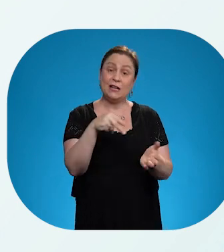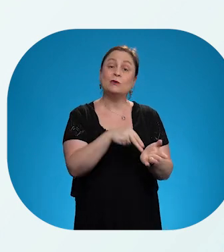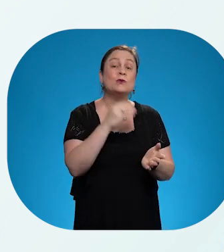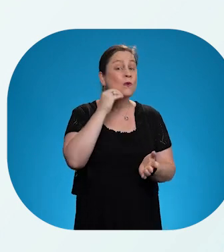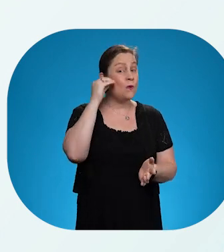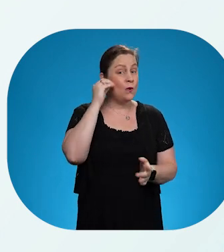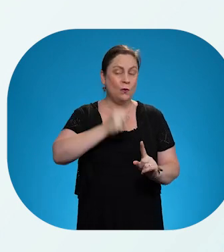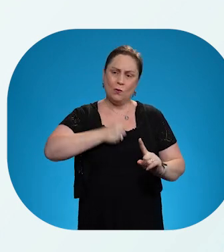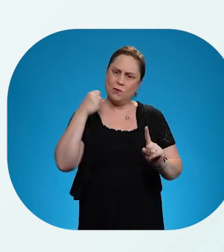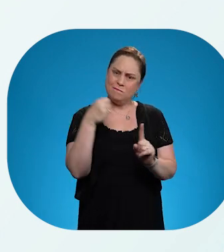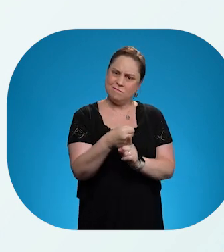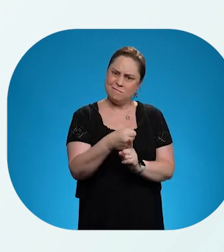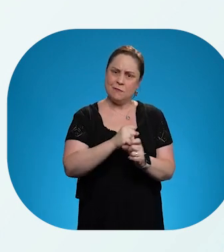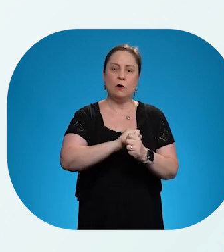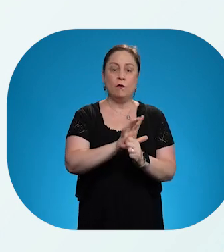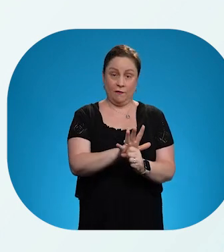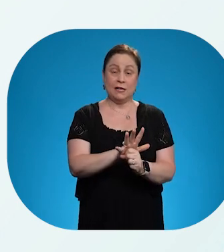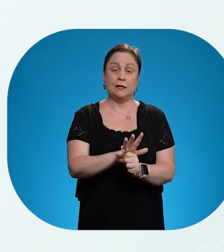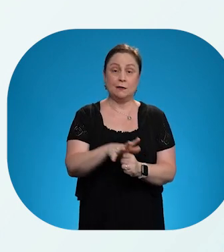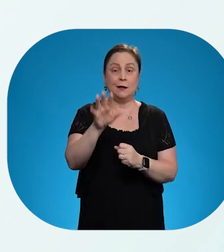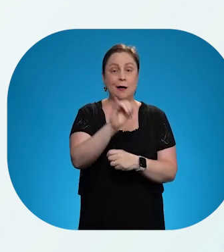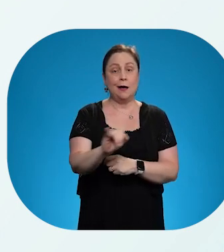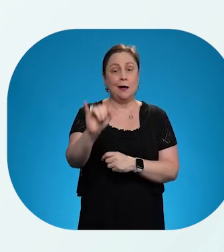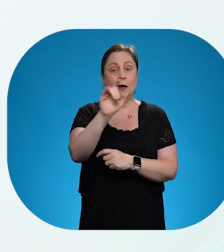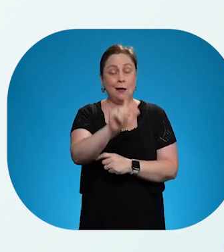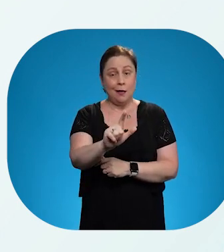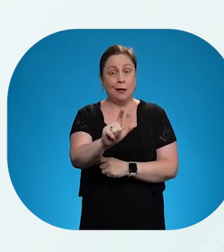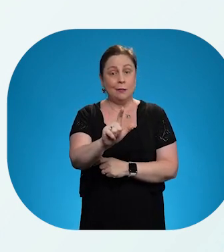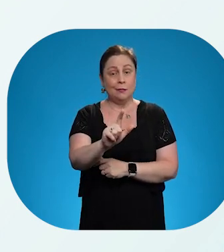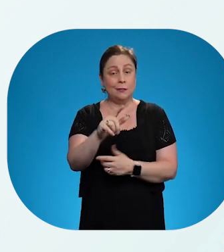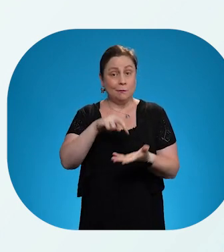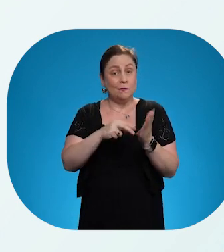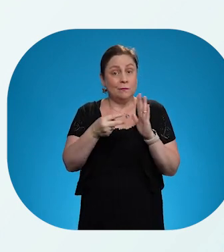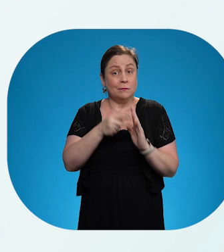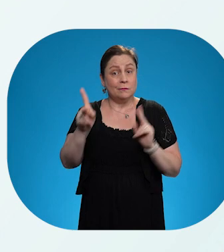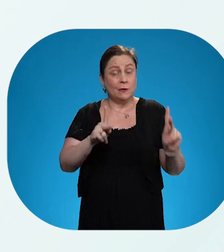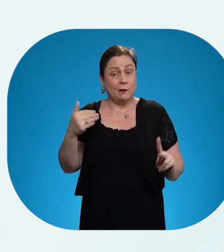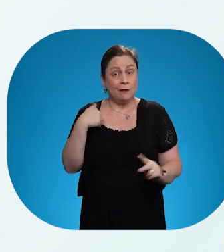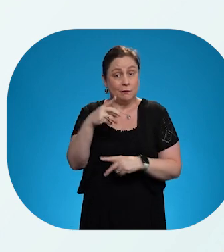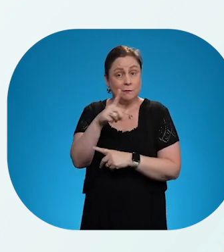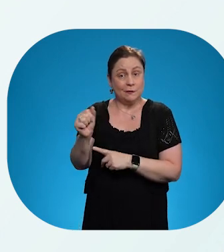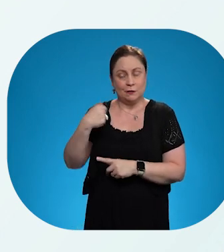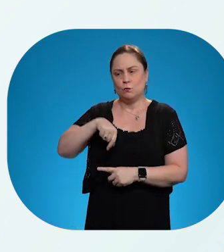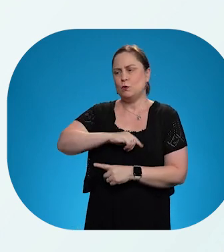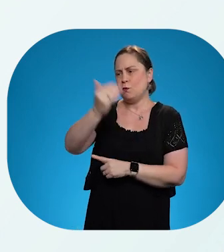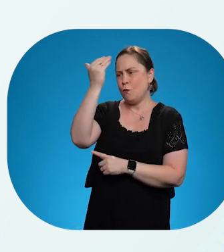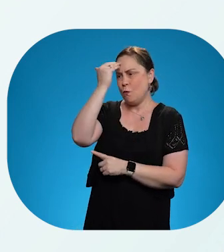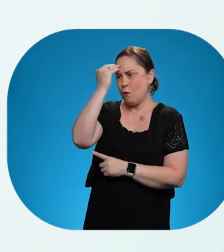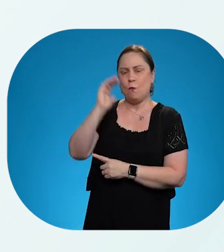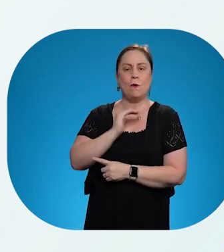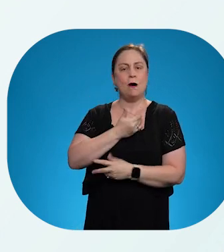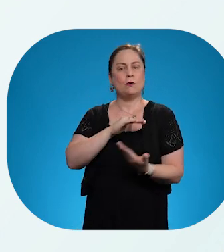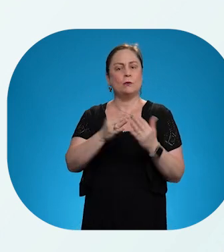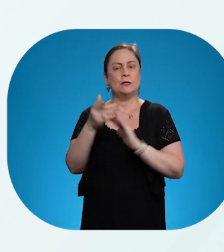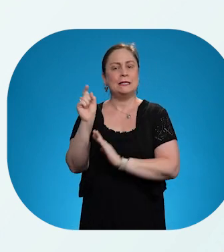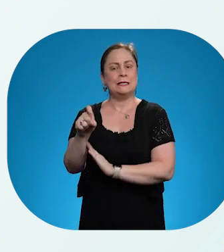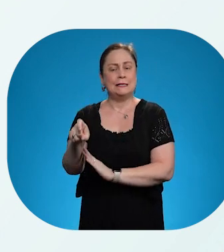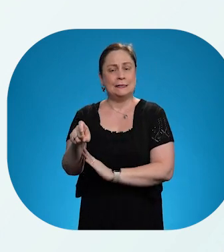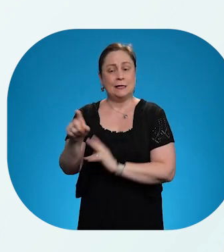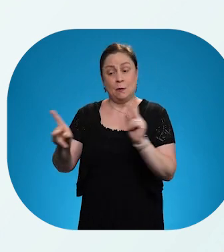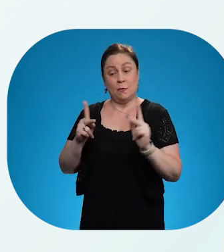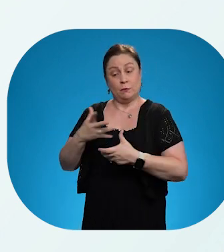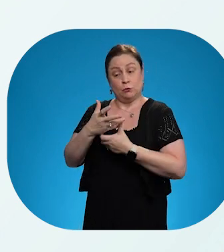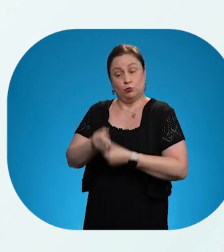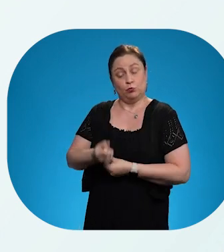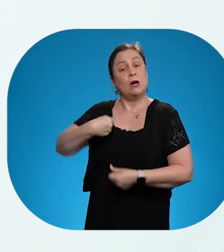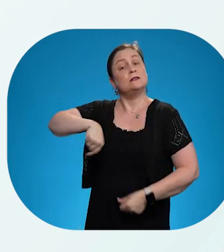most impacted by COVID. IL is people with disabilities, and we know the needs of our communities. We are trusted in our